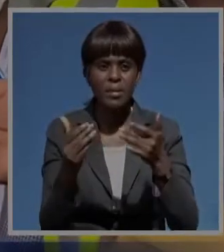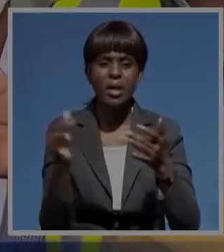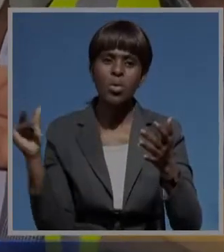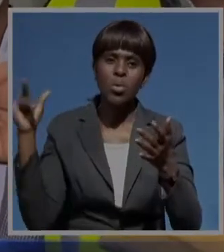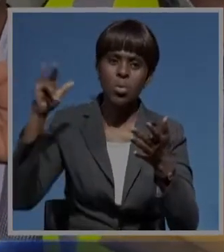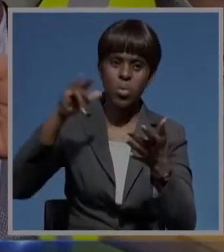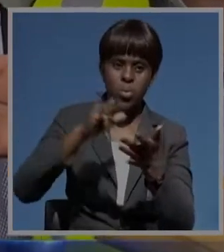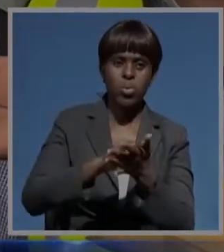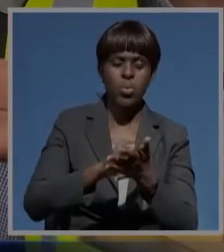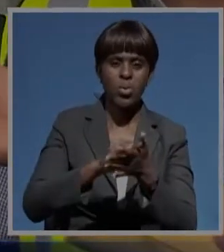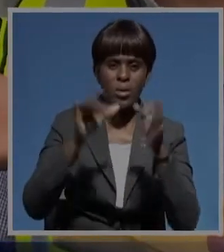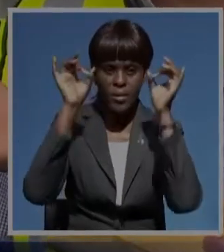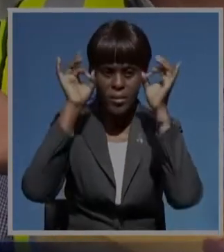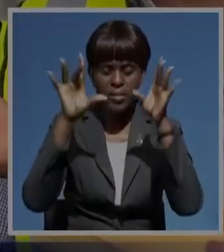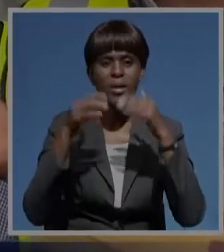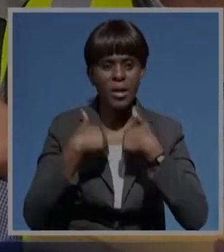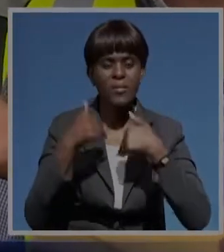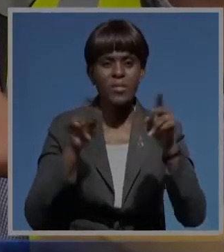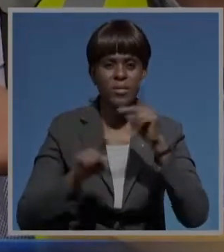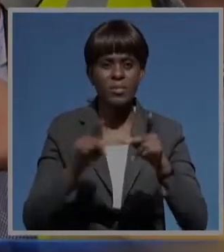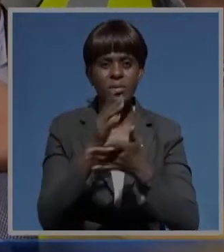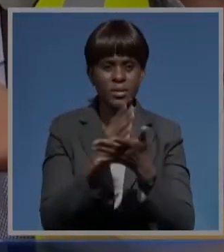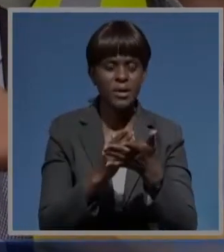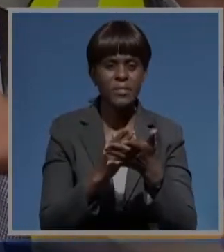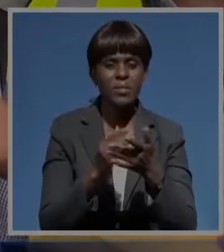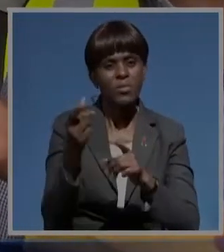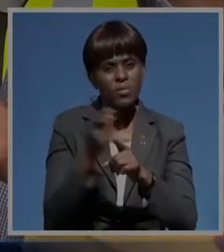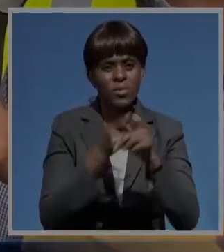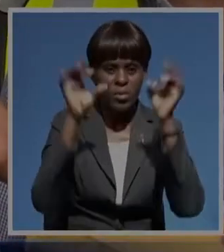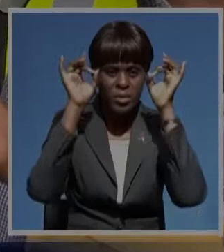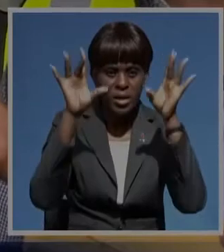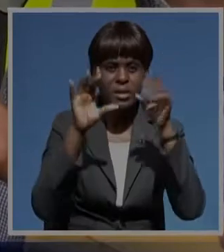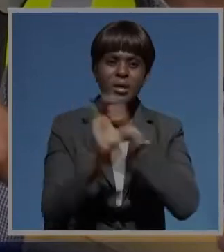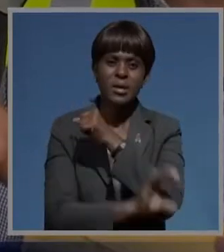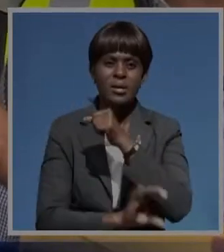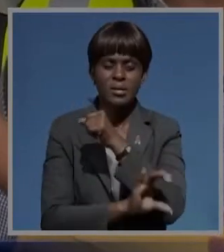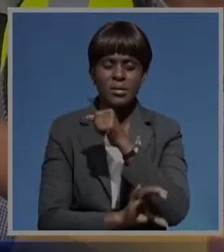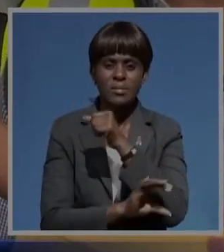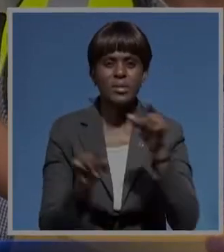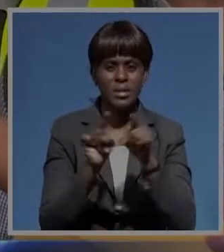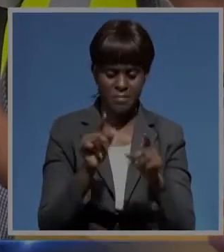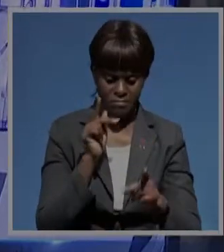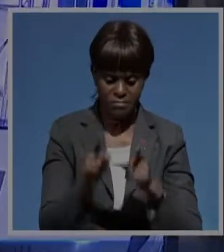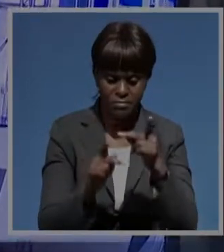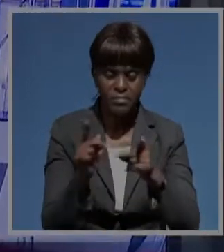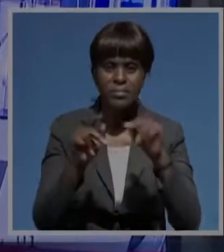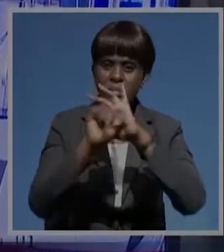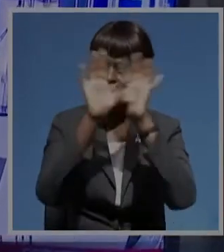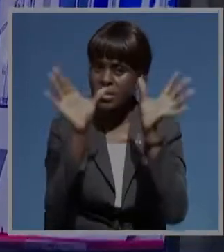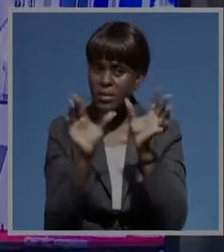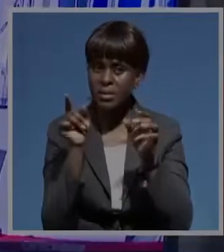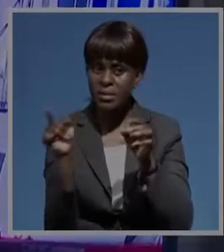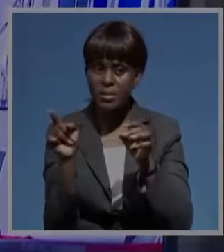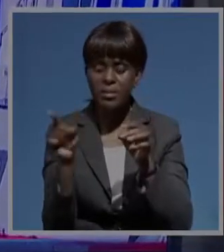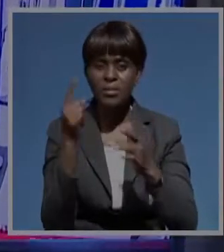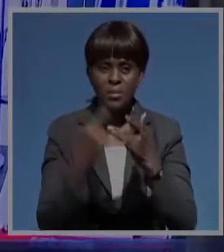landed had some risks, some people traveling from risk countries, and the procedures are clear. This thermal